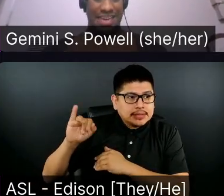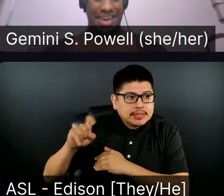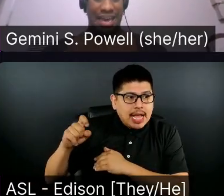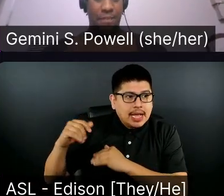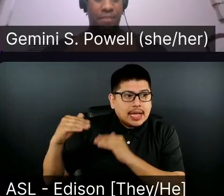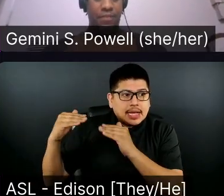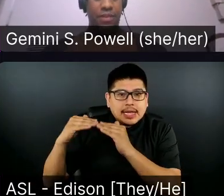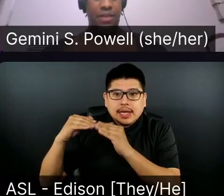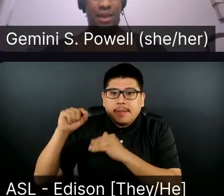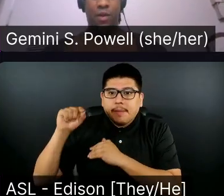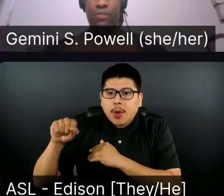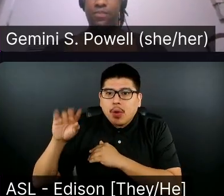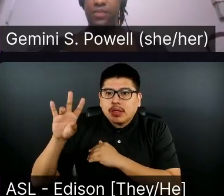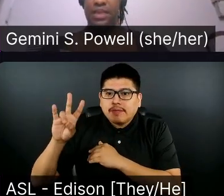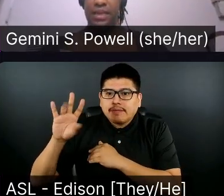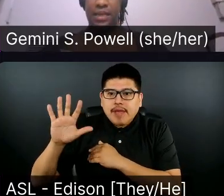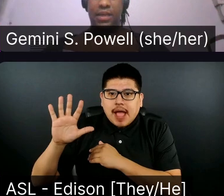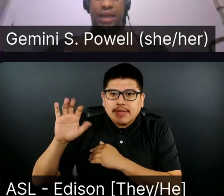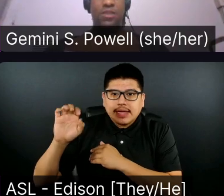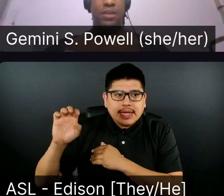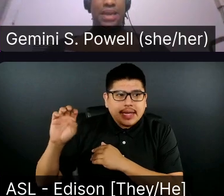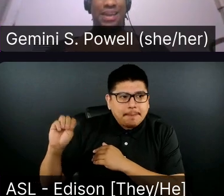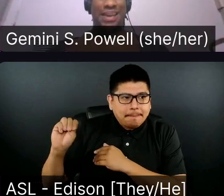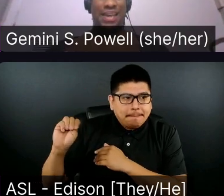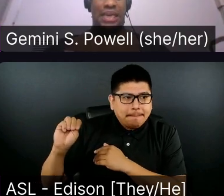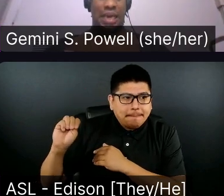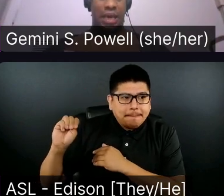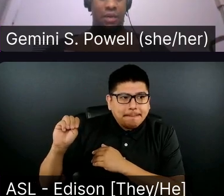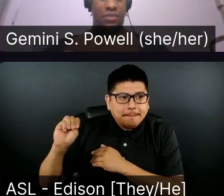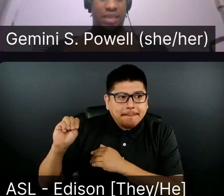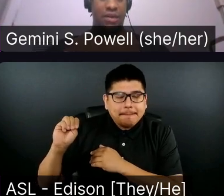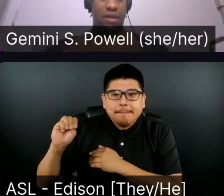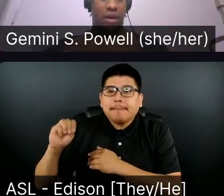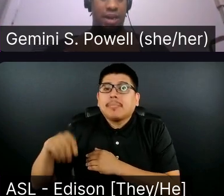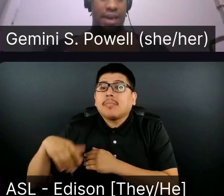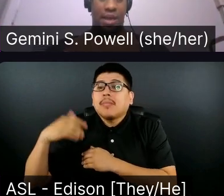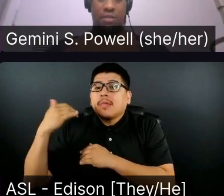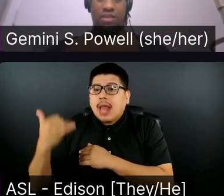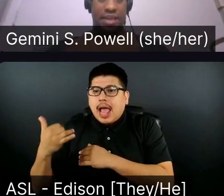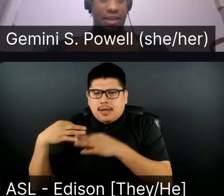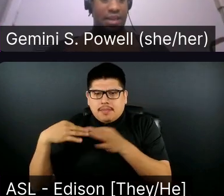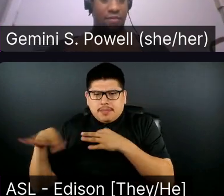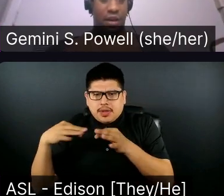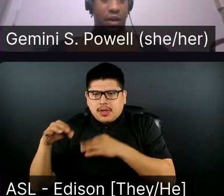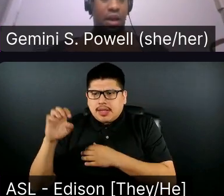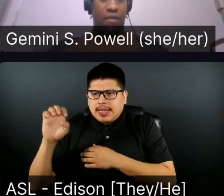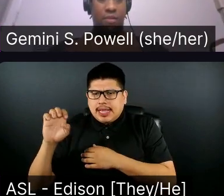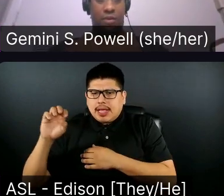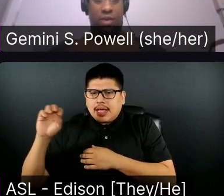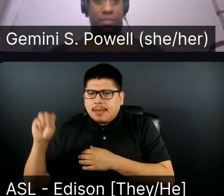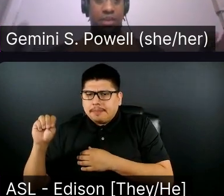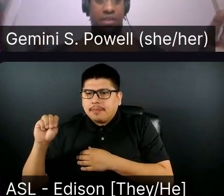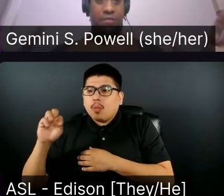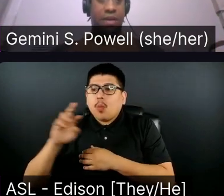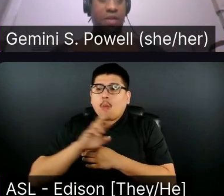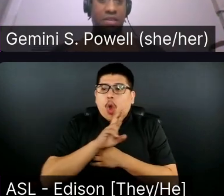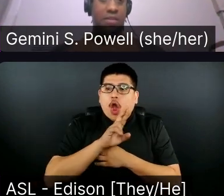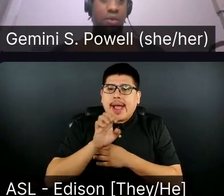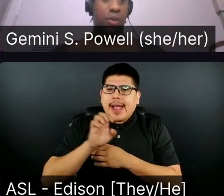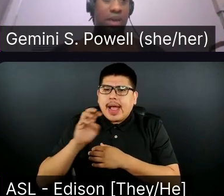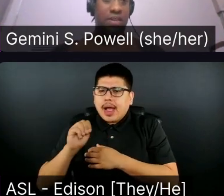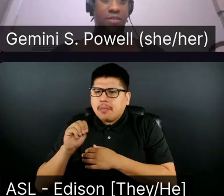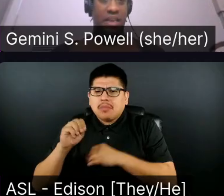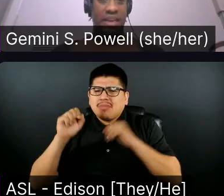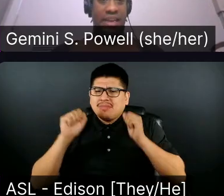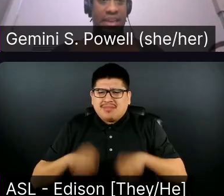0.75 EM. Now, explaining EMs and REMs can get very convoluted, but the very